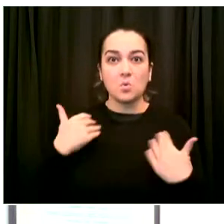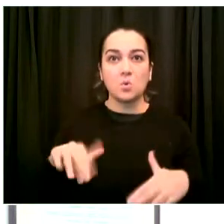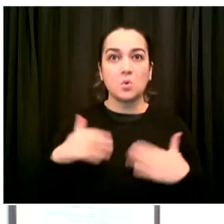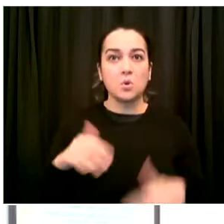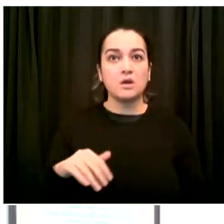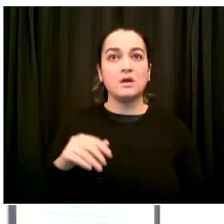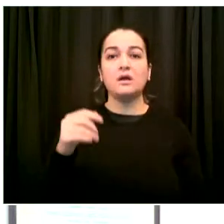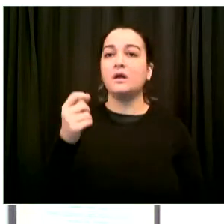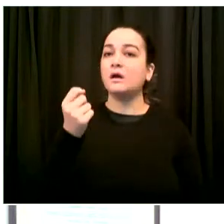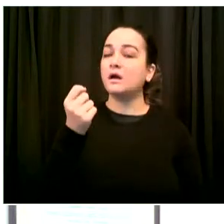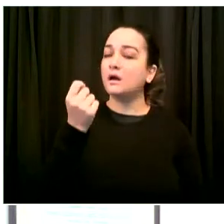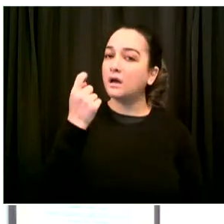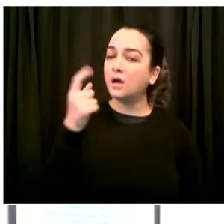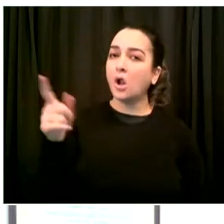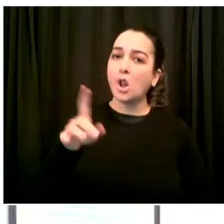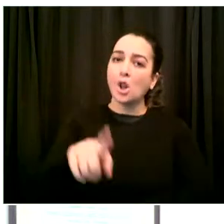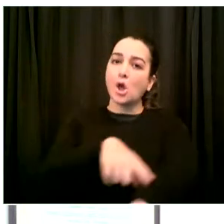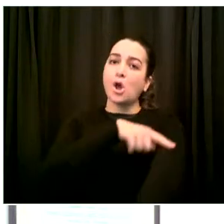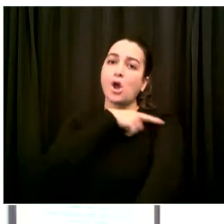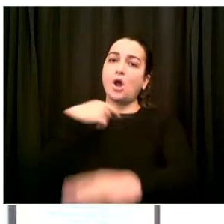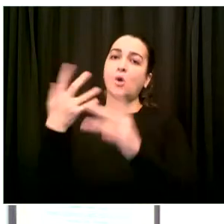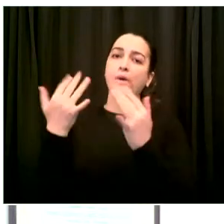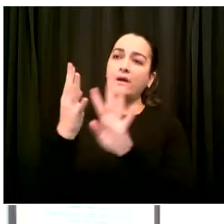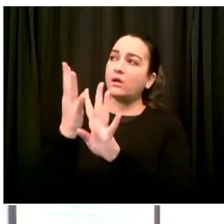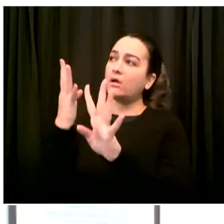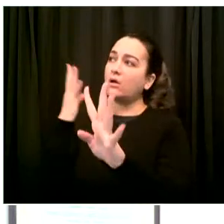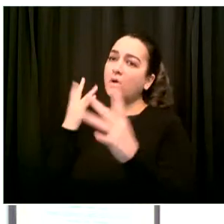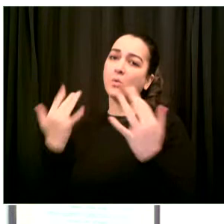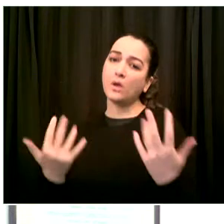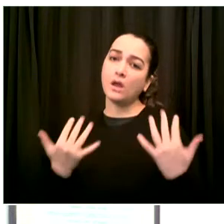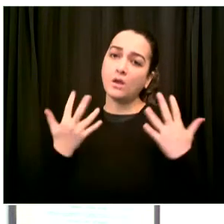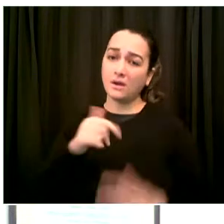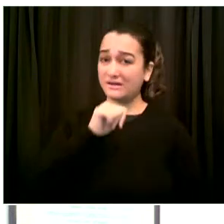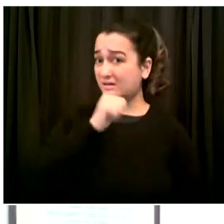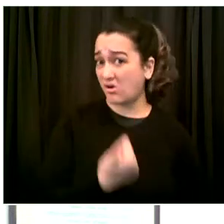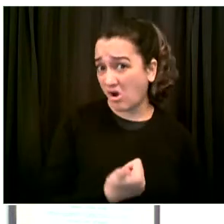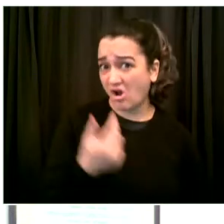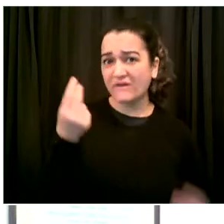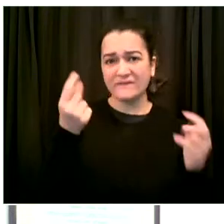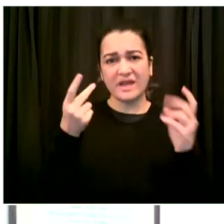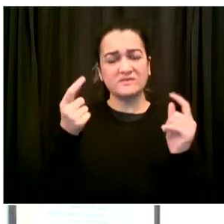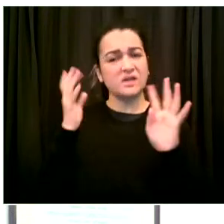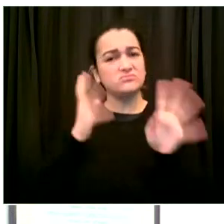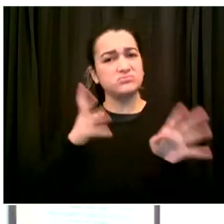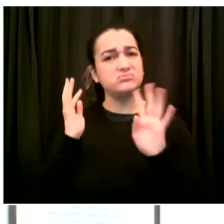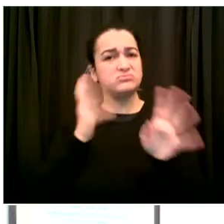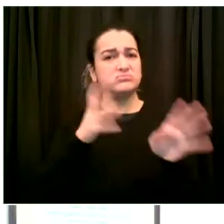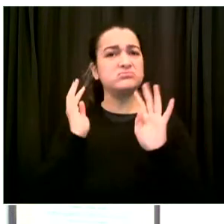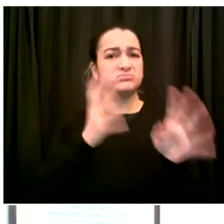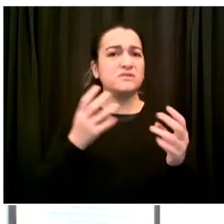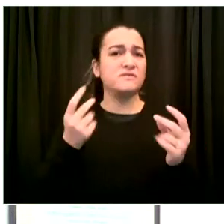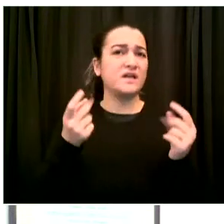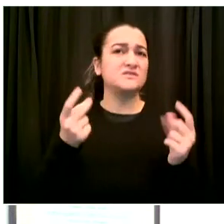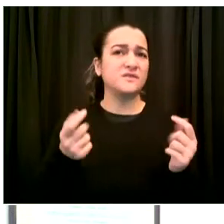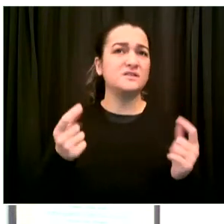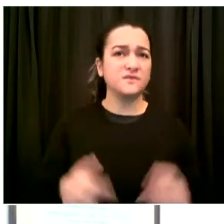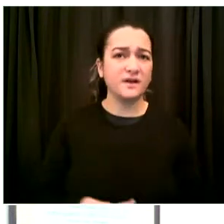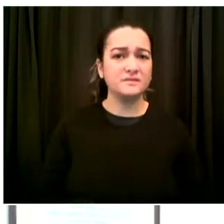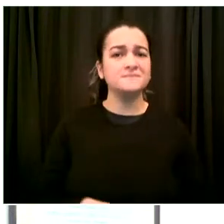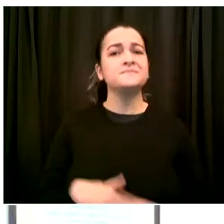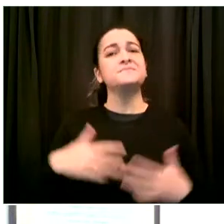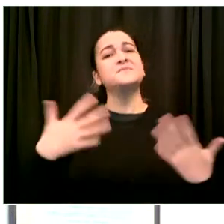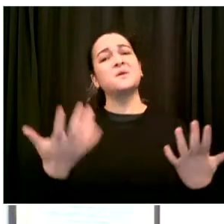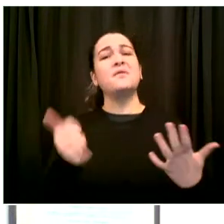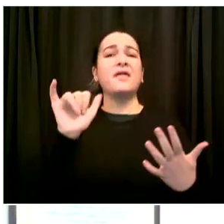queuing up. And we moved the line entirely indoors. That is a site is at Port Richmond